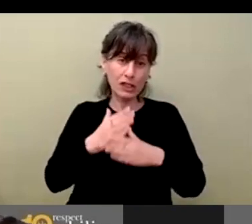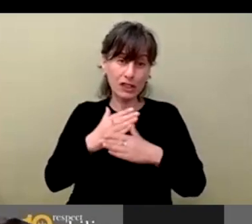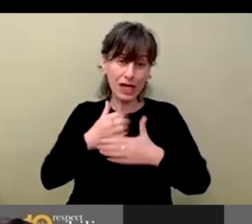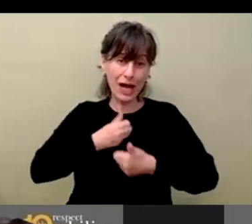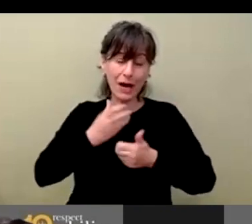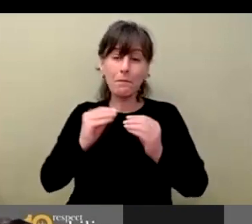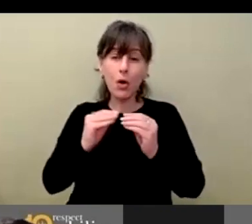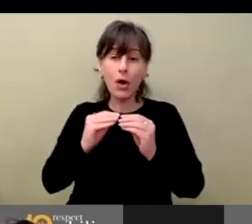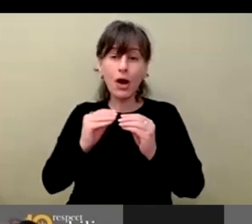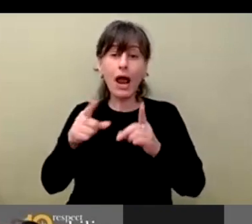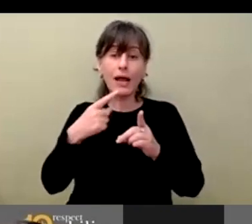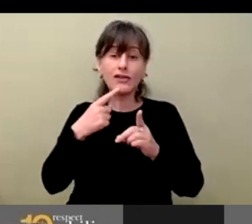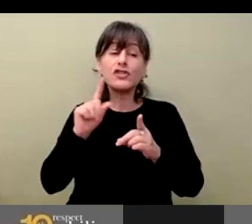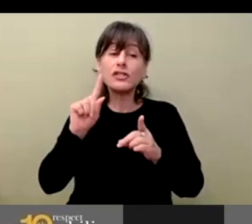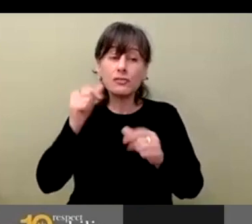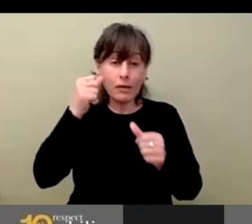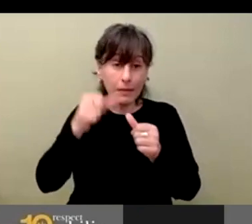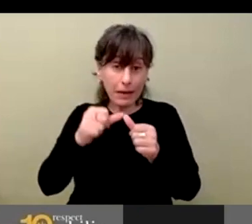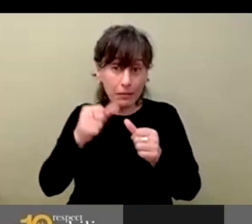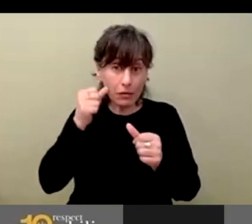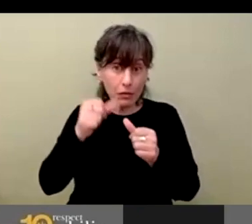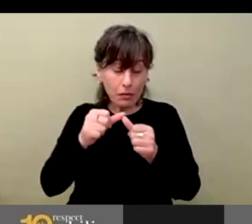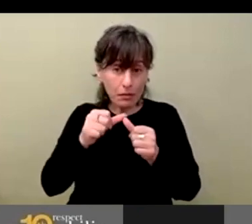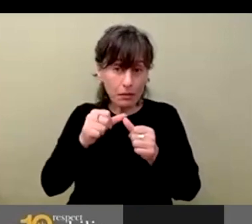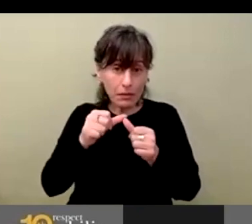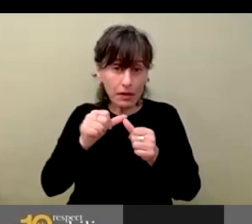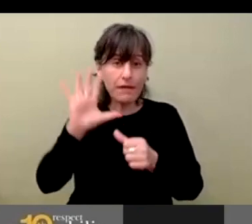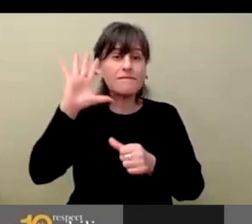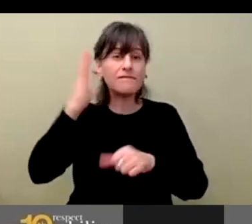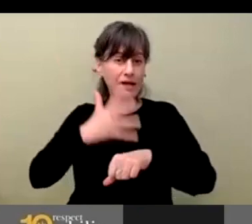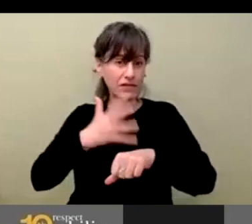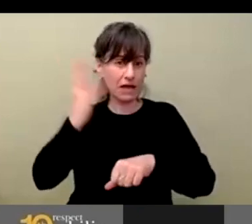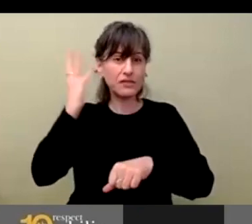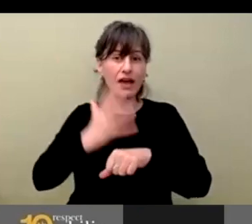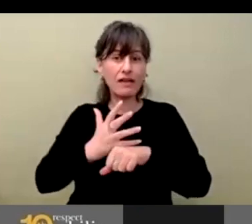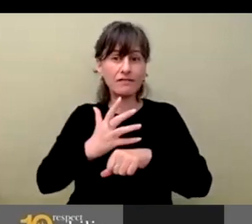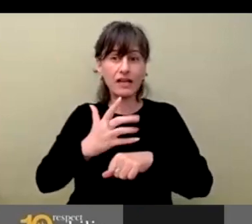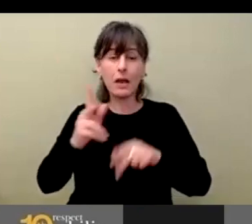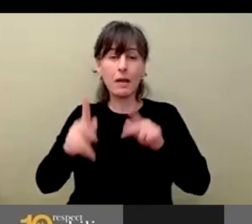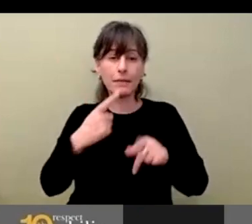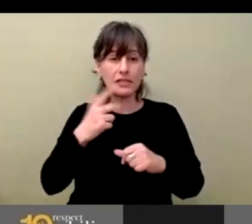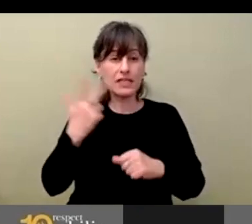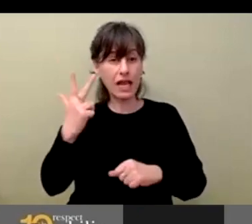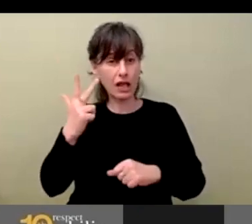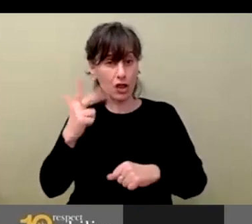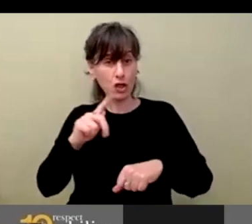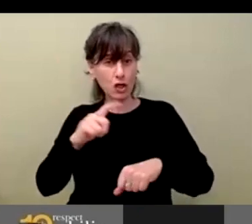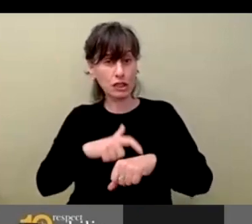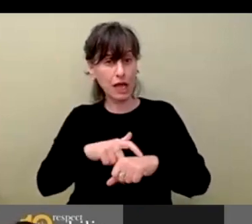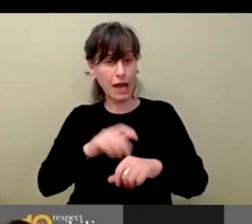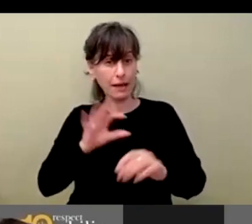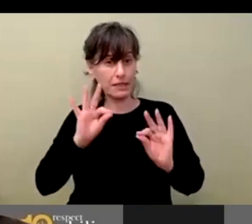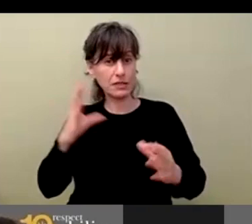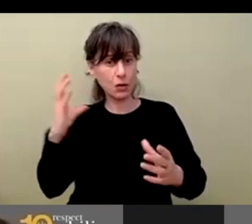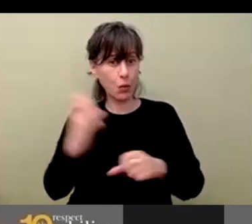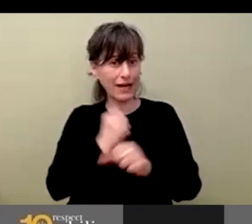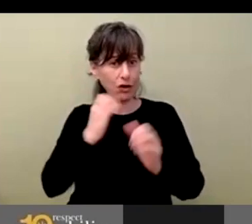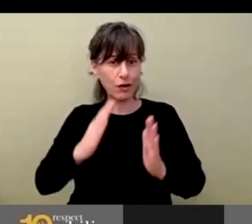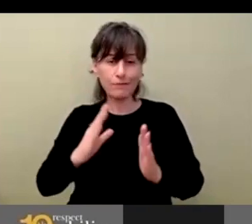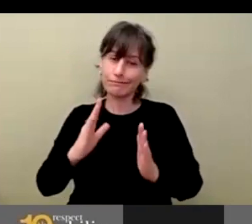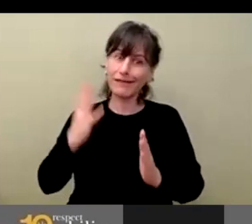remember, folks, 5 times the charm. The saying is wrong. 5 times is the charm. 5 times is the charm.